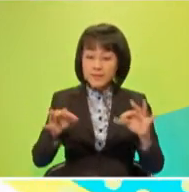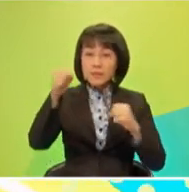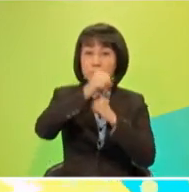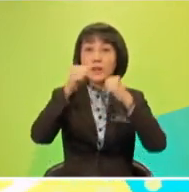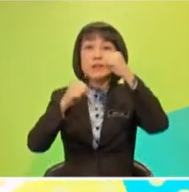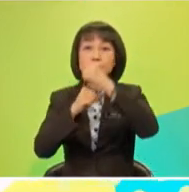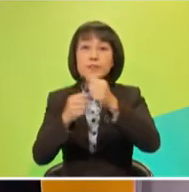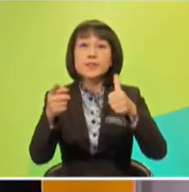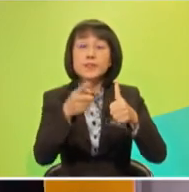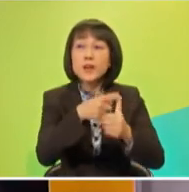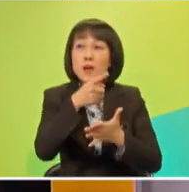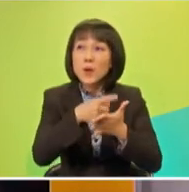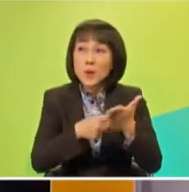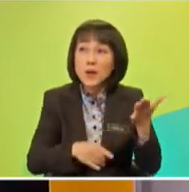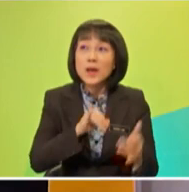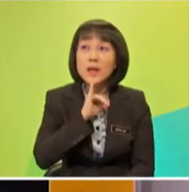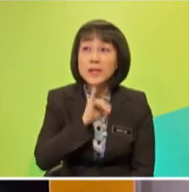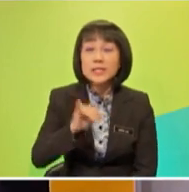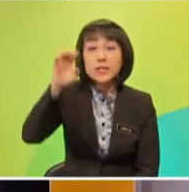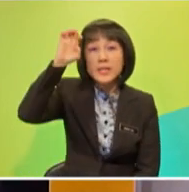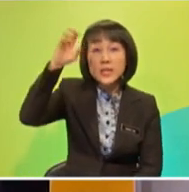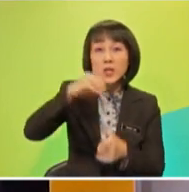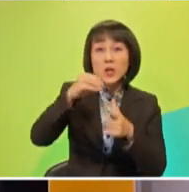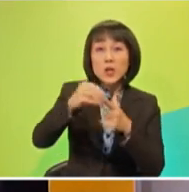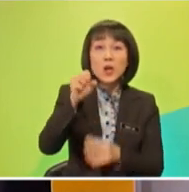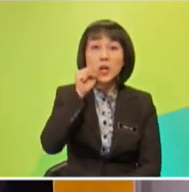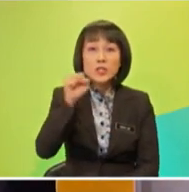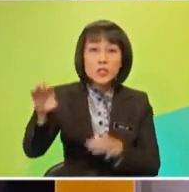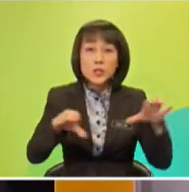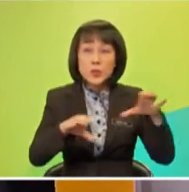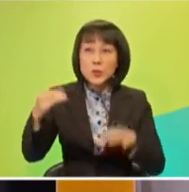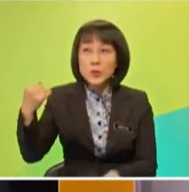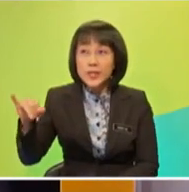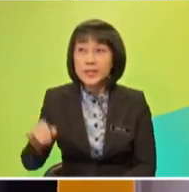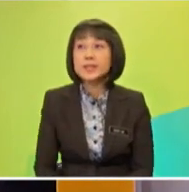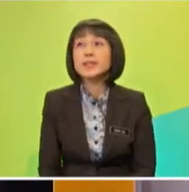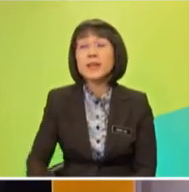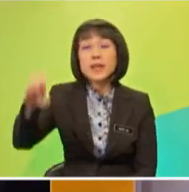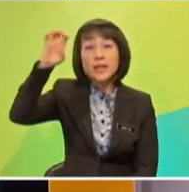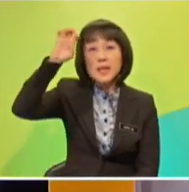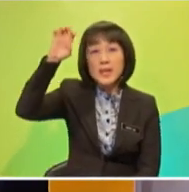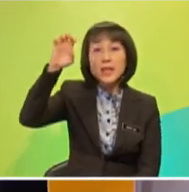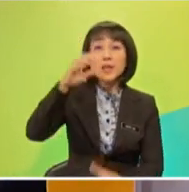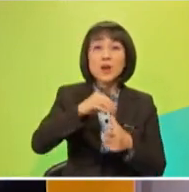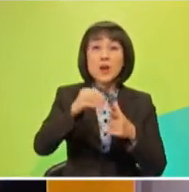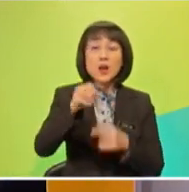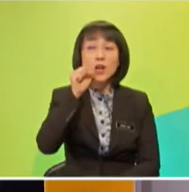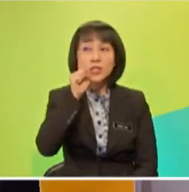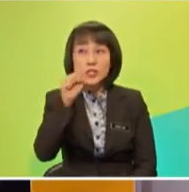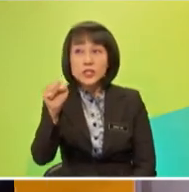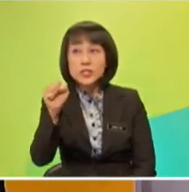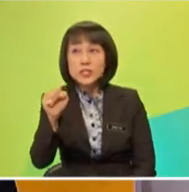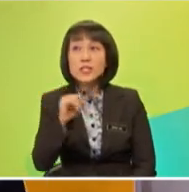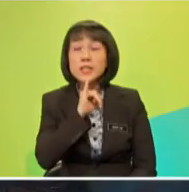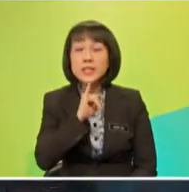is, what's he or she doing? And she's or he's doing an activity. All right,